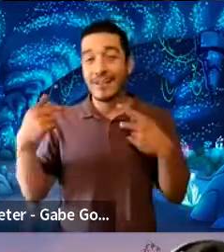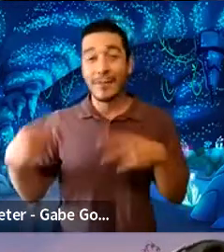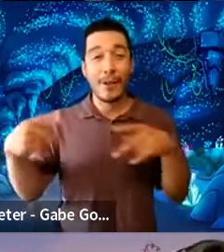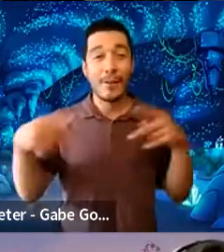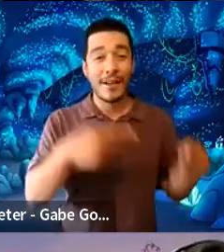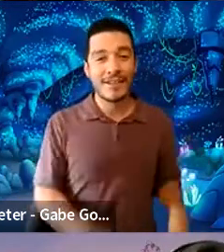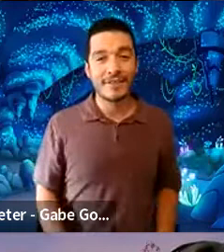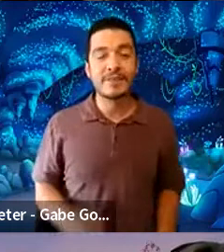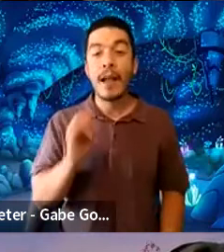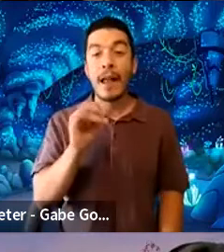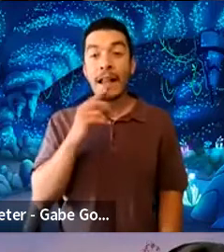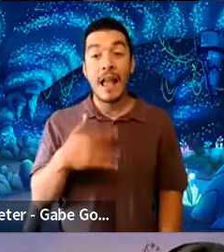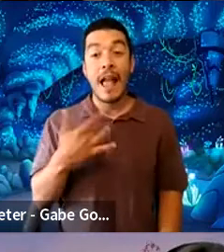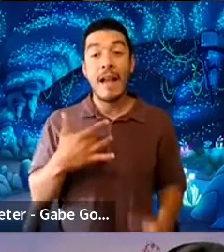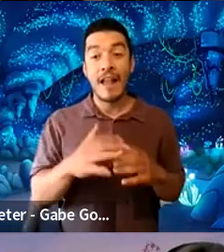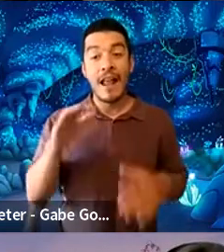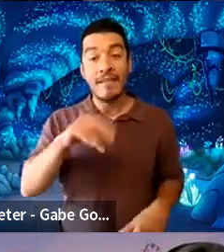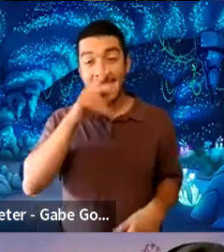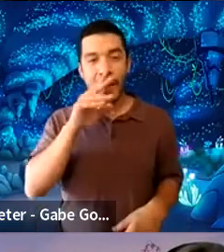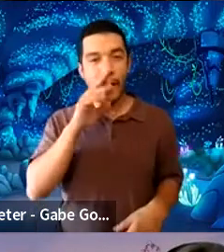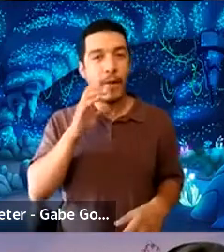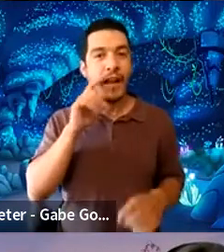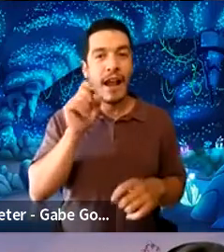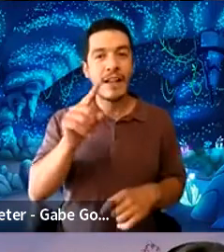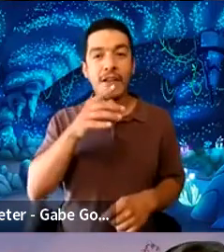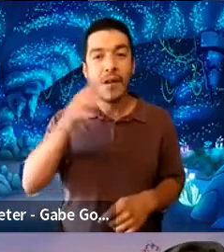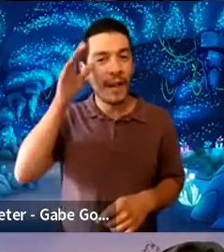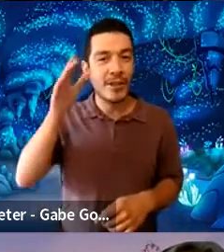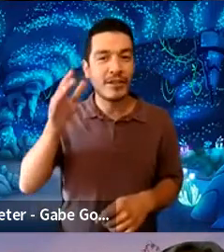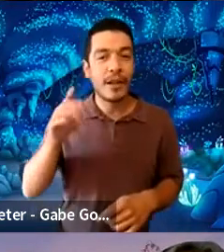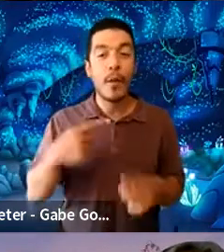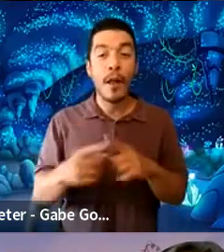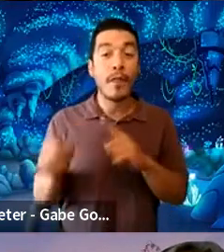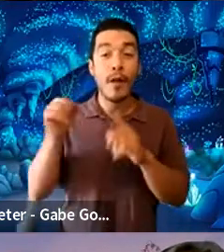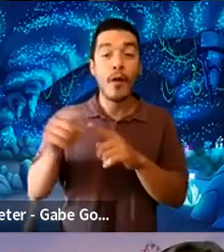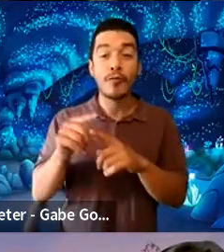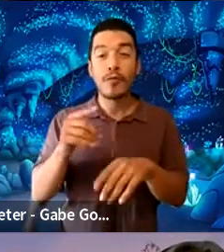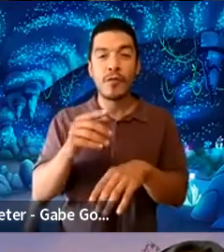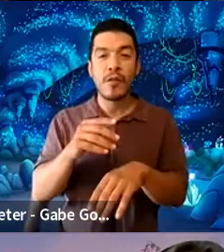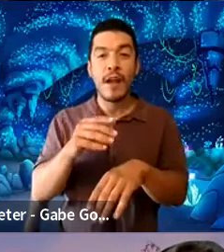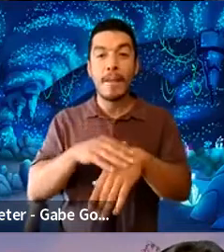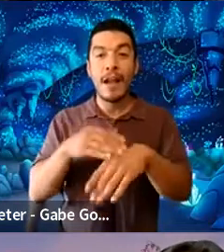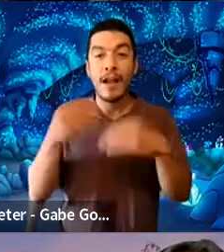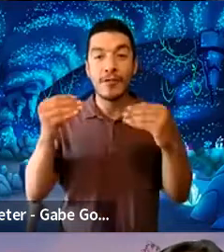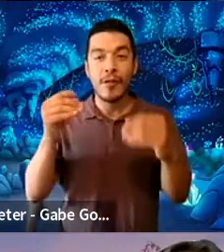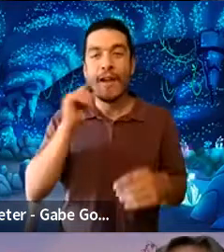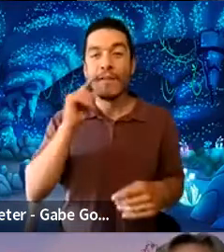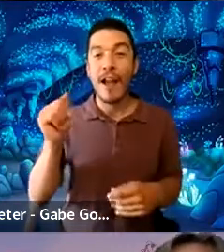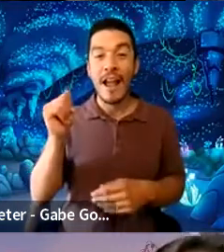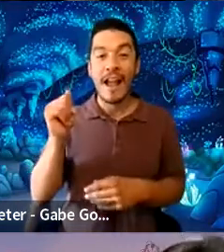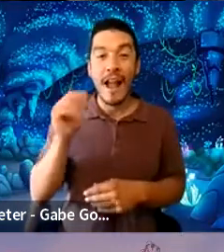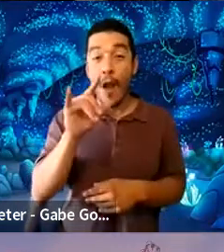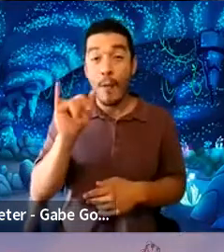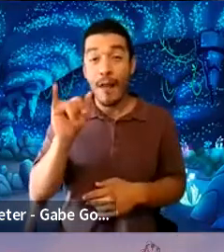I have a feeling a lot of little kids are going to be asking their parents when they go to the pet store for a woolly mammoth.